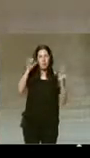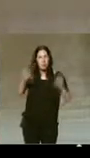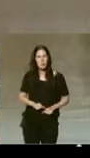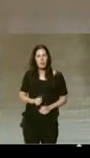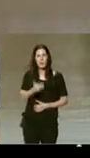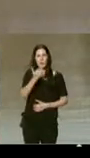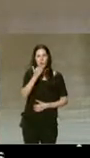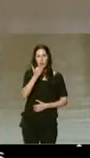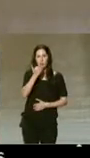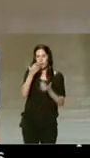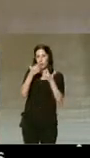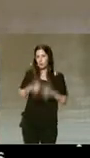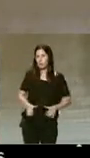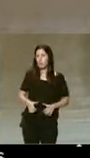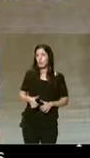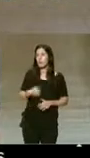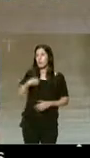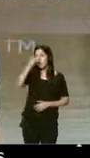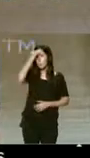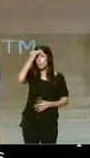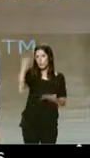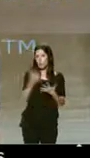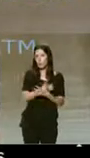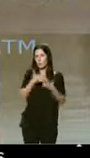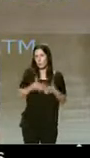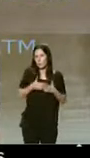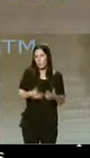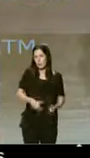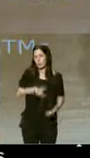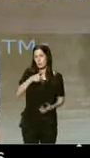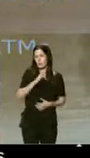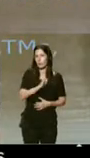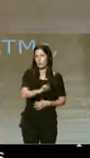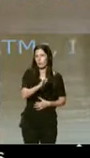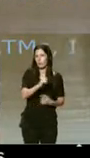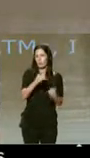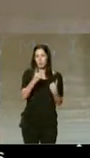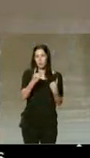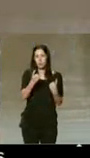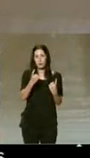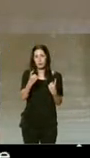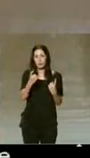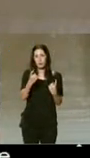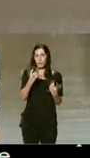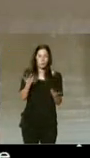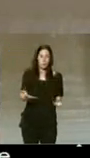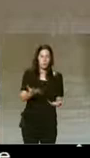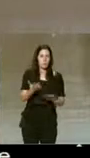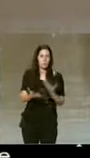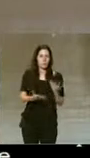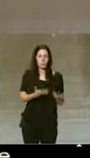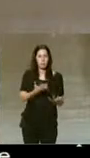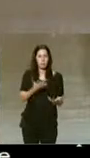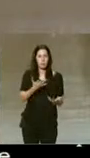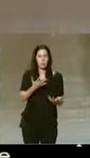about ATMs, I would talk about not only ATMs, but every single